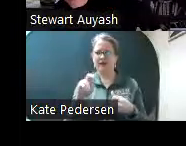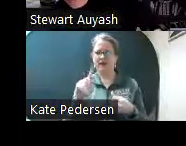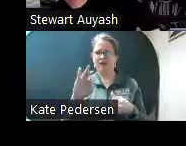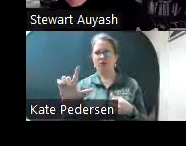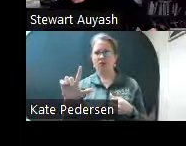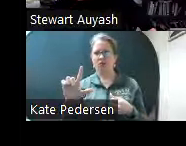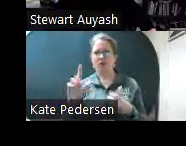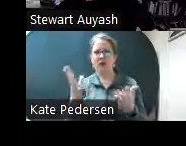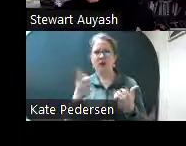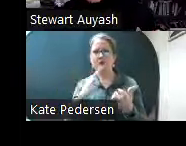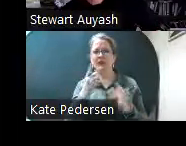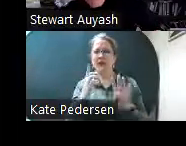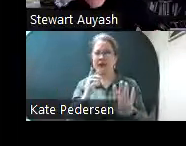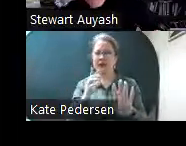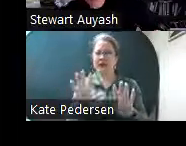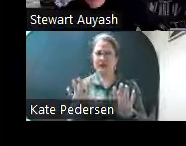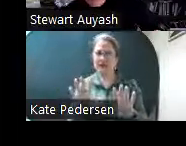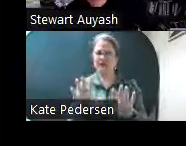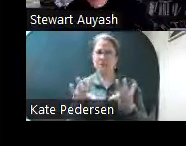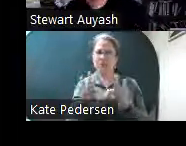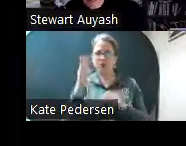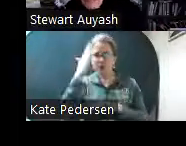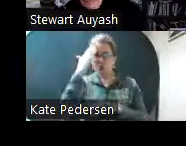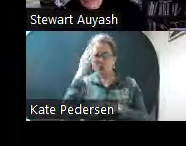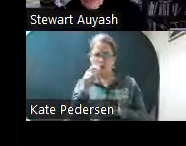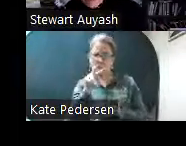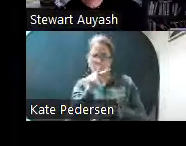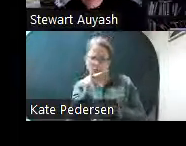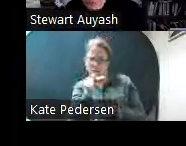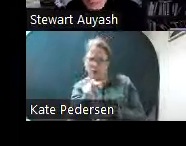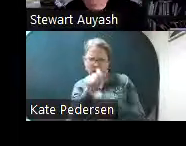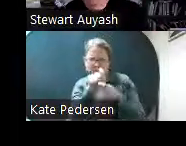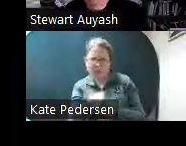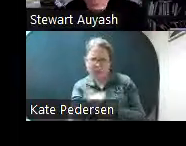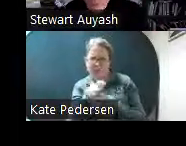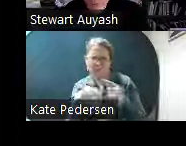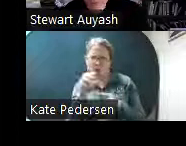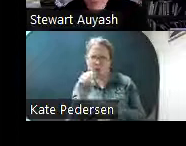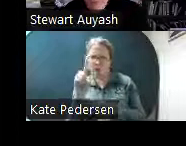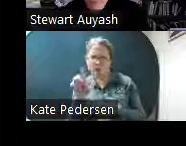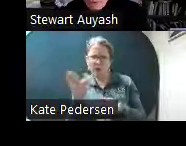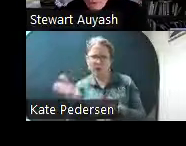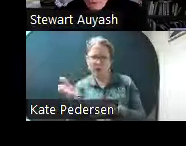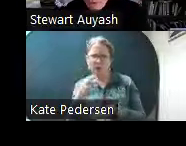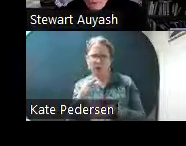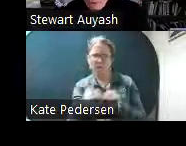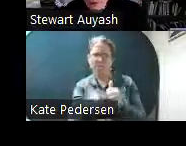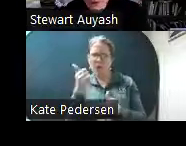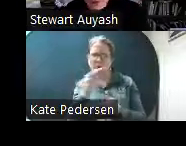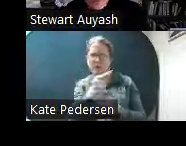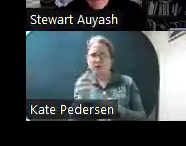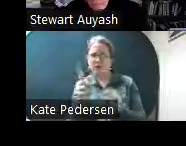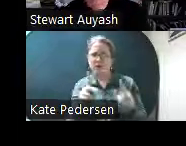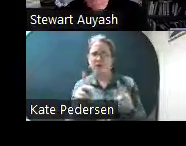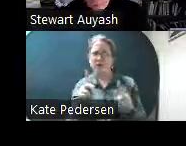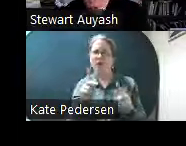want to point out, however, that if you actually looked at the details regarding overdose deaths, that most of those people are